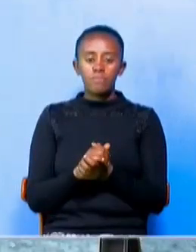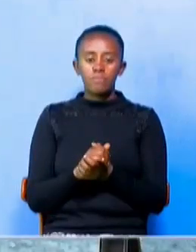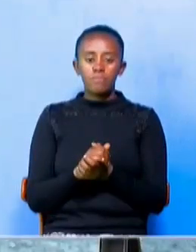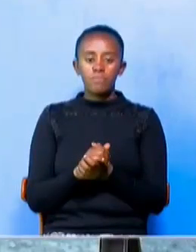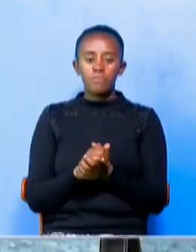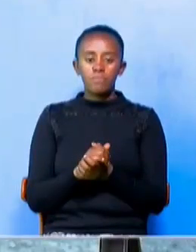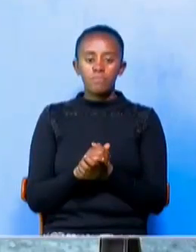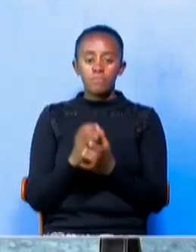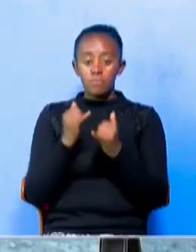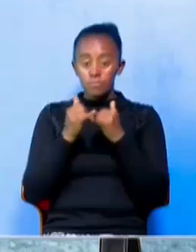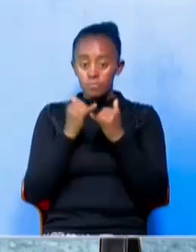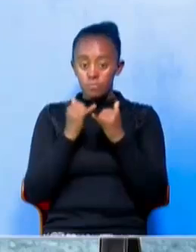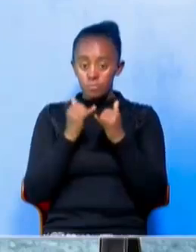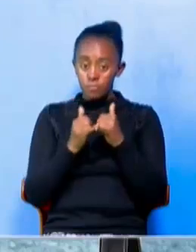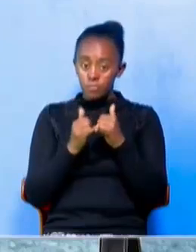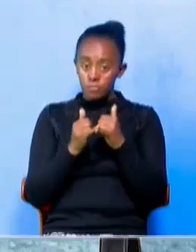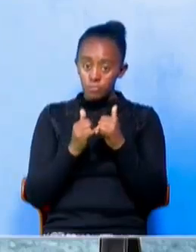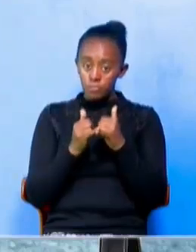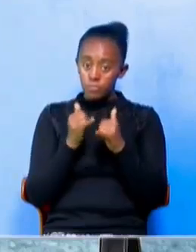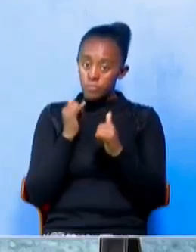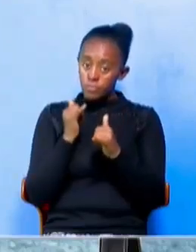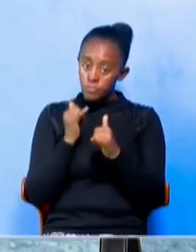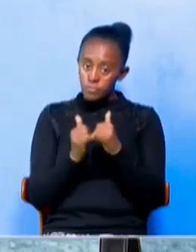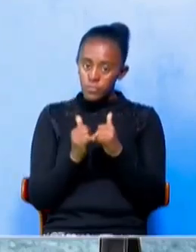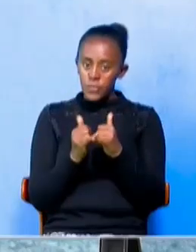It's the final